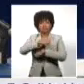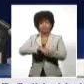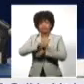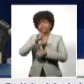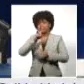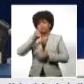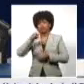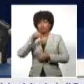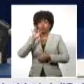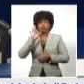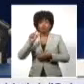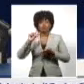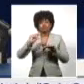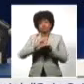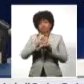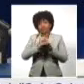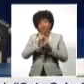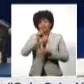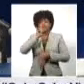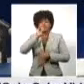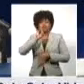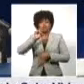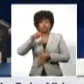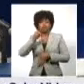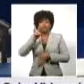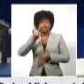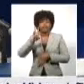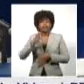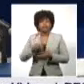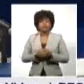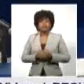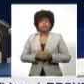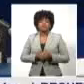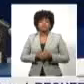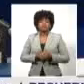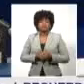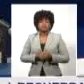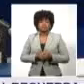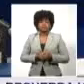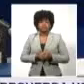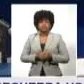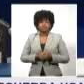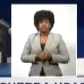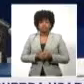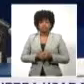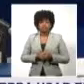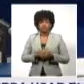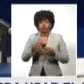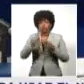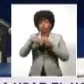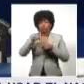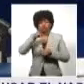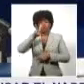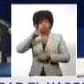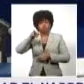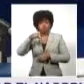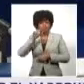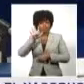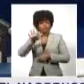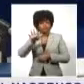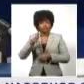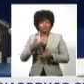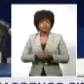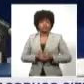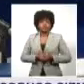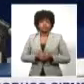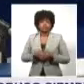get infected with COVID-19 in the region, roughly 6 people die. As I